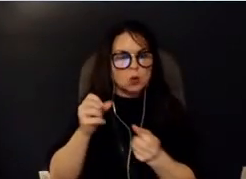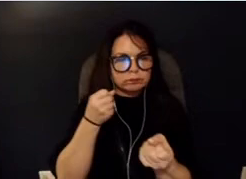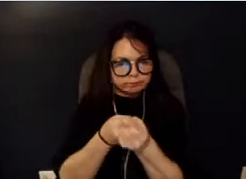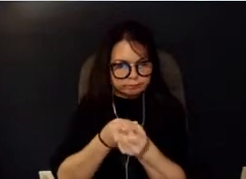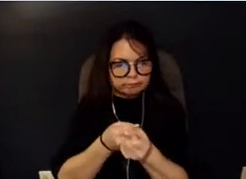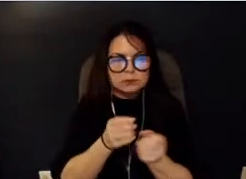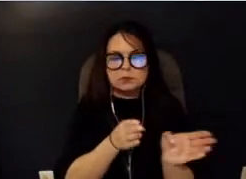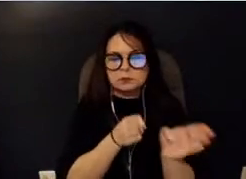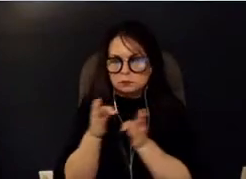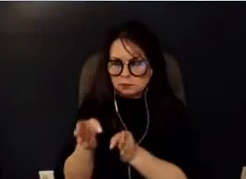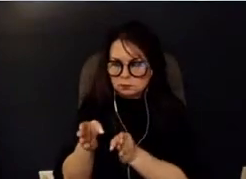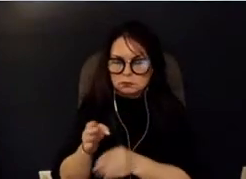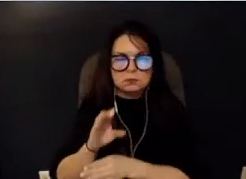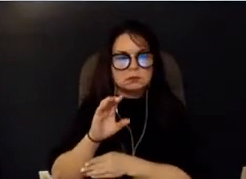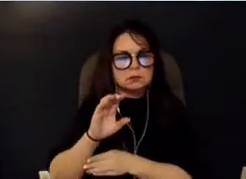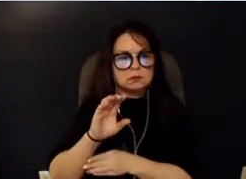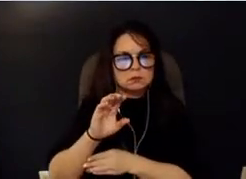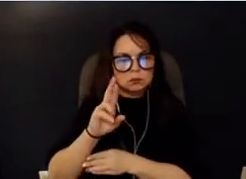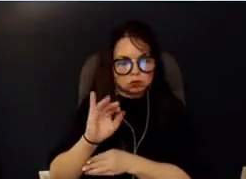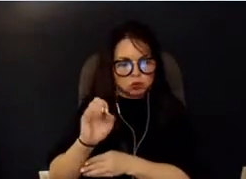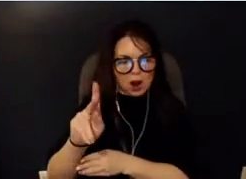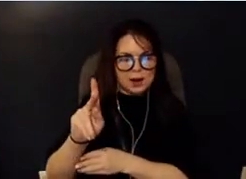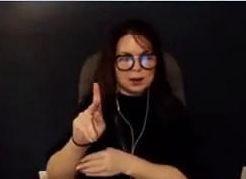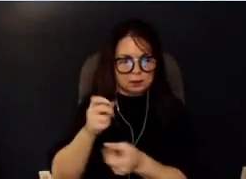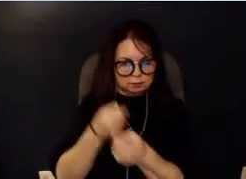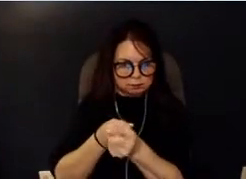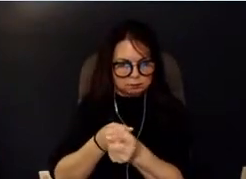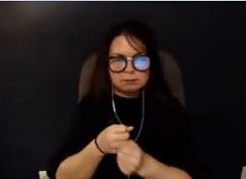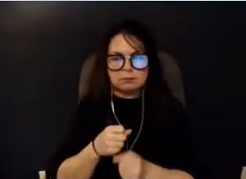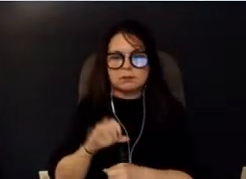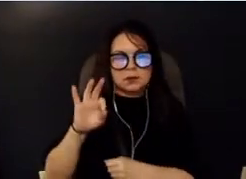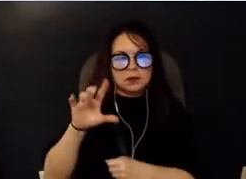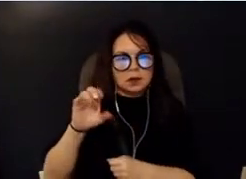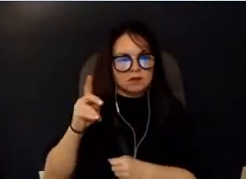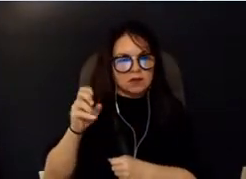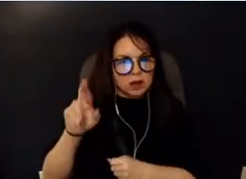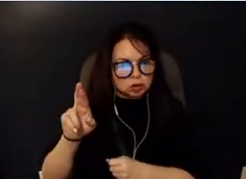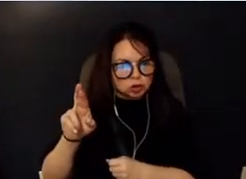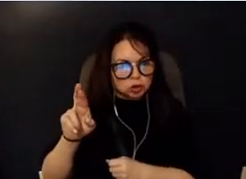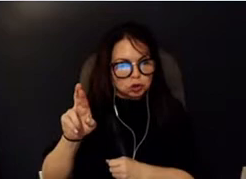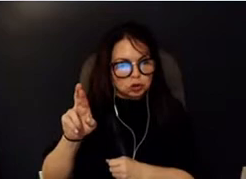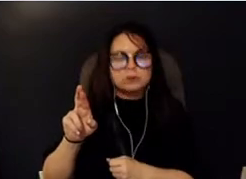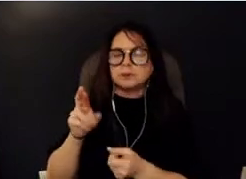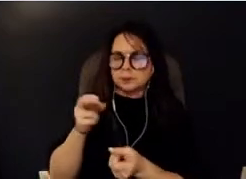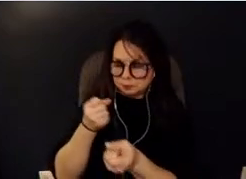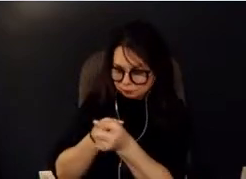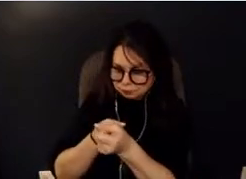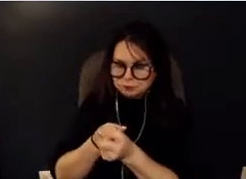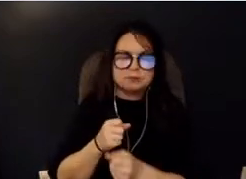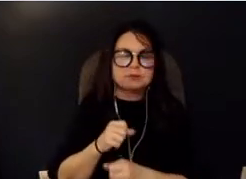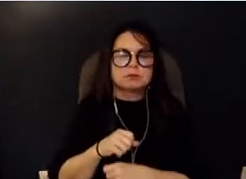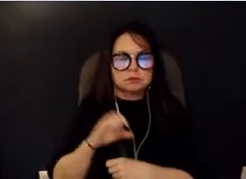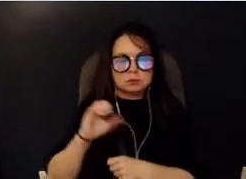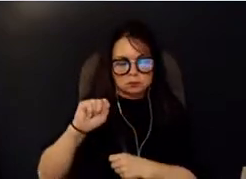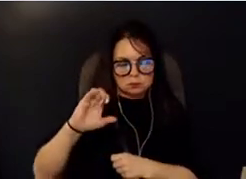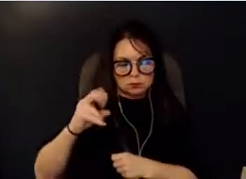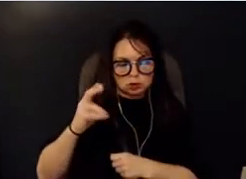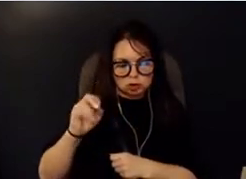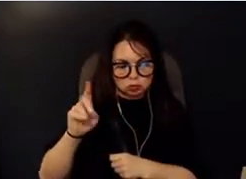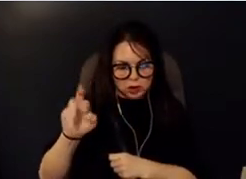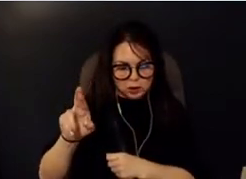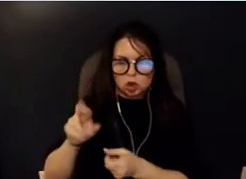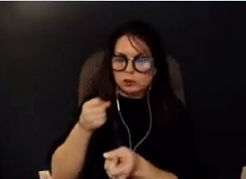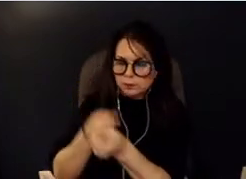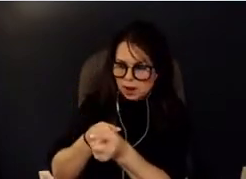Aye. Councilmember Fletcher. Aye. Councilmember Schrader. Aye. Councilmember